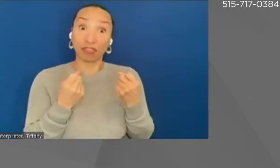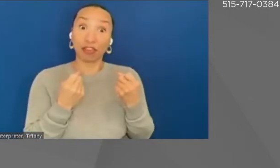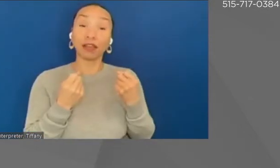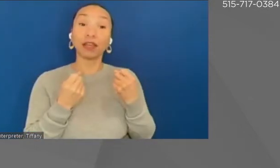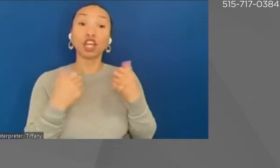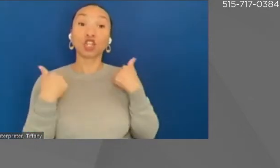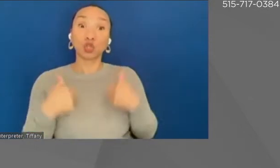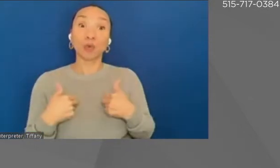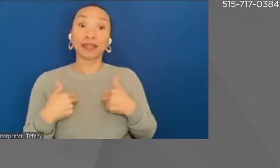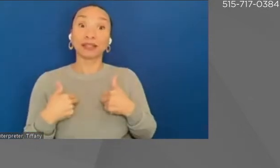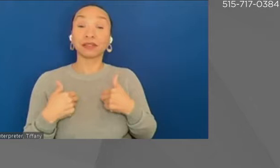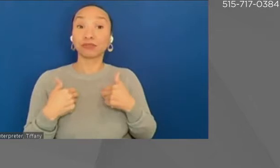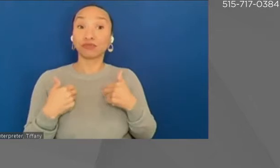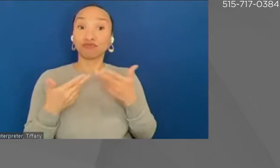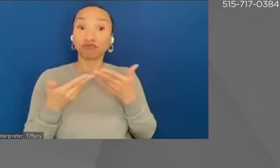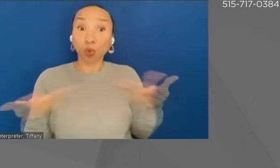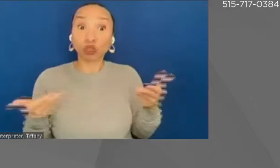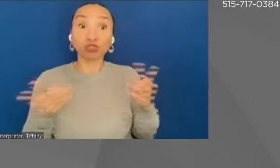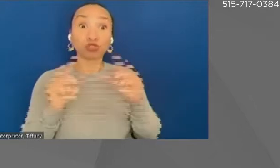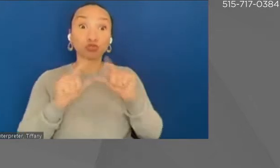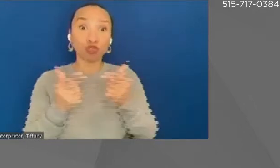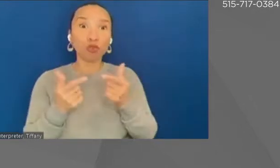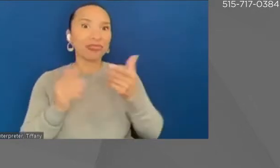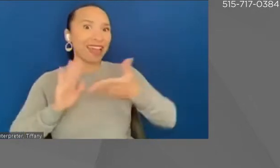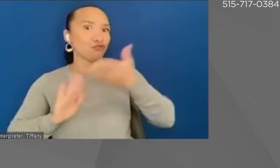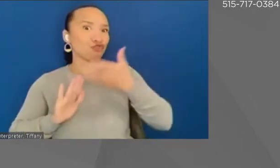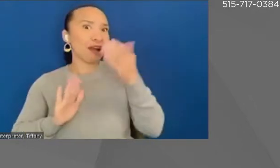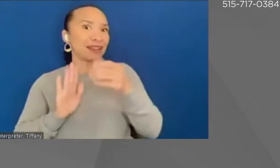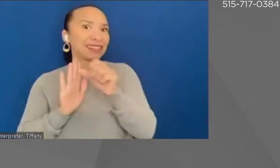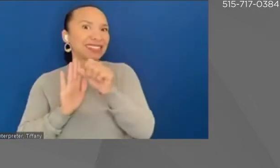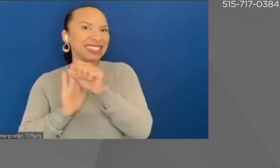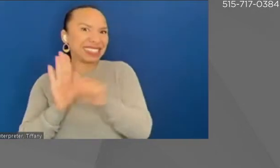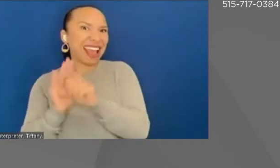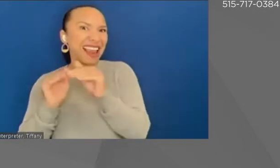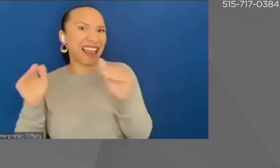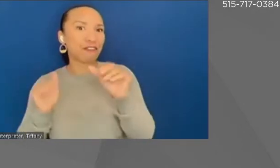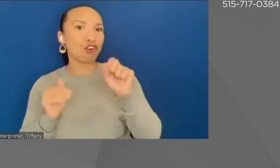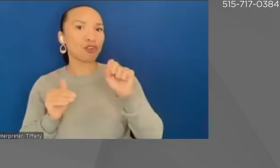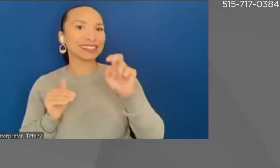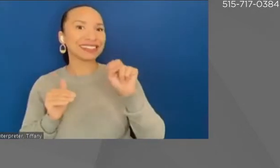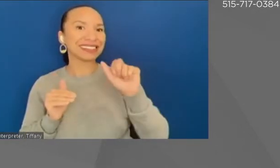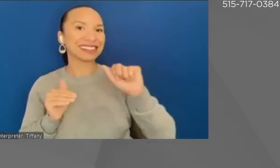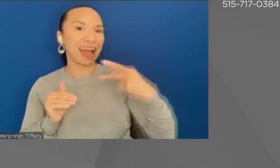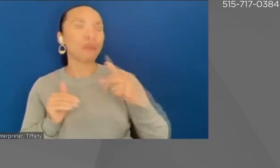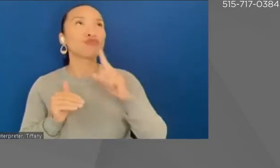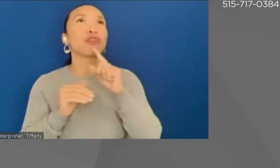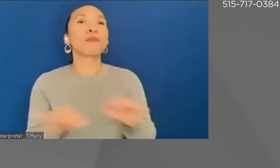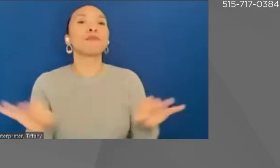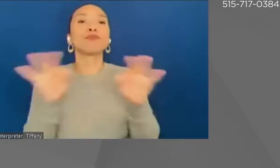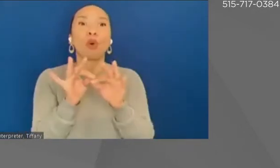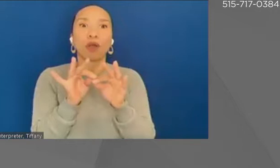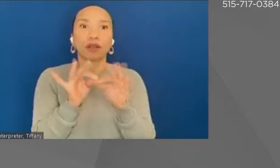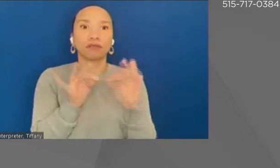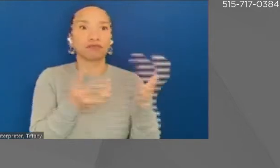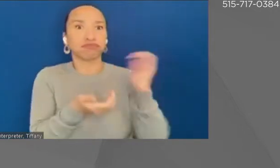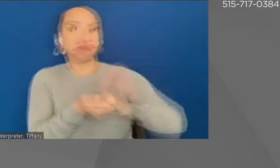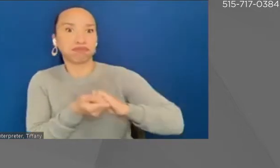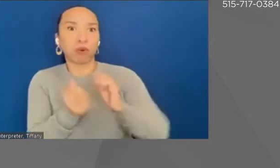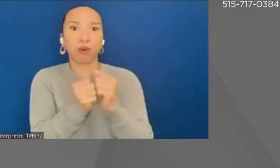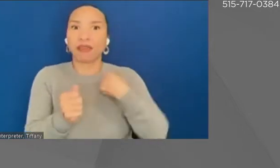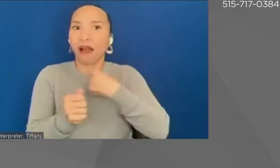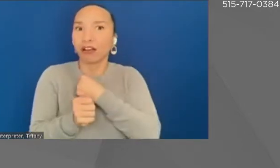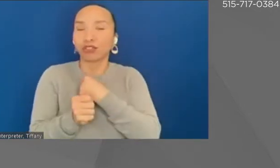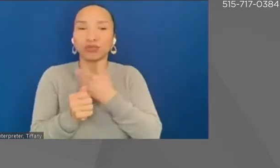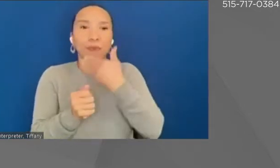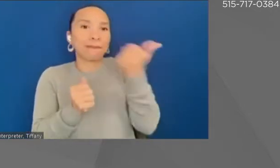and her group, who run the SNAP at the state level, they were crucial to helping us best design this study and carry it out.